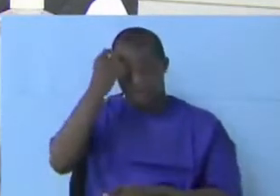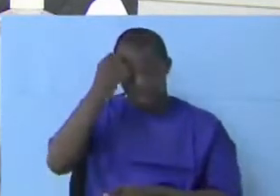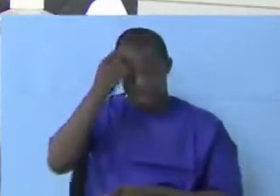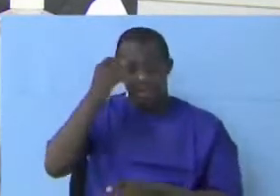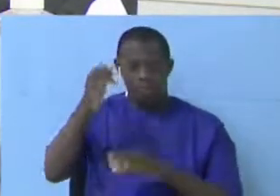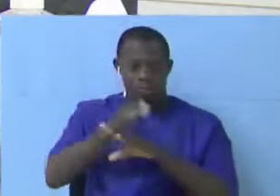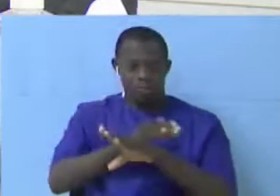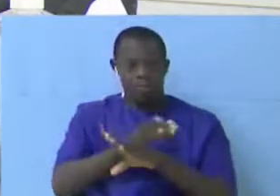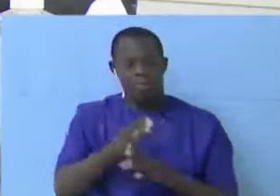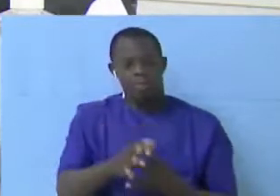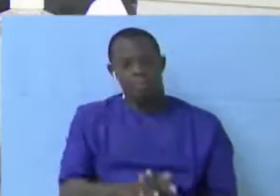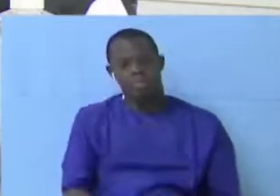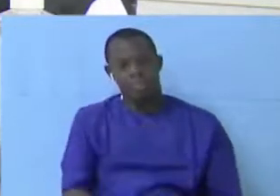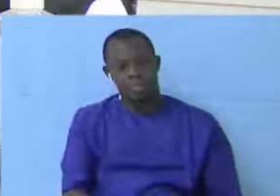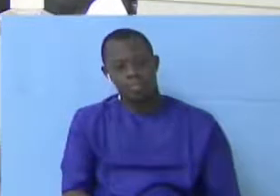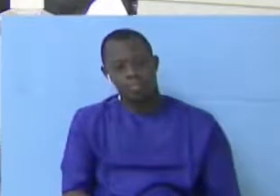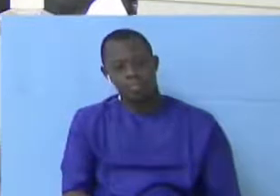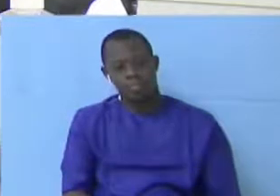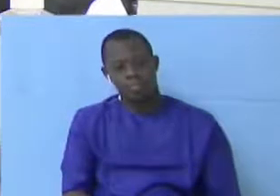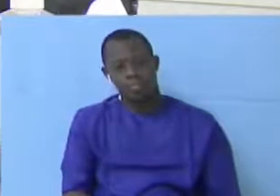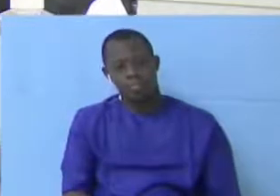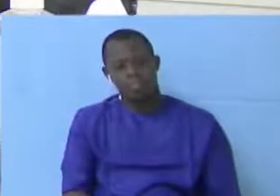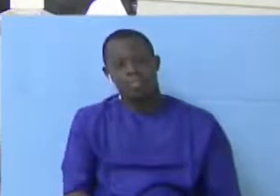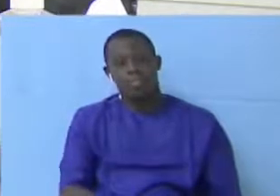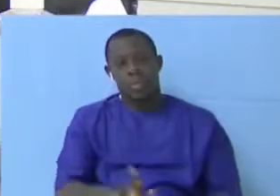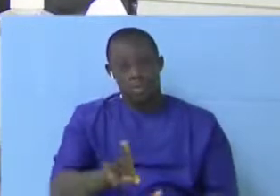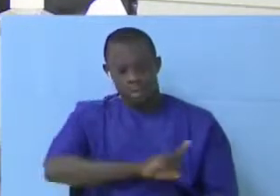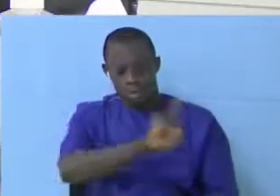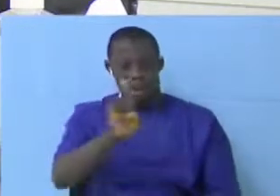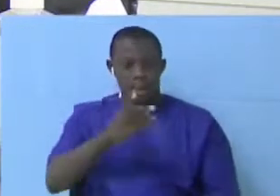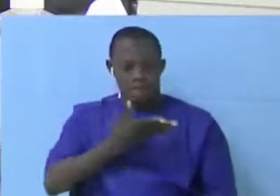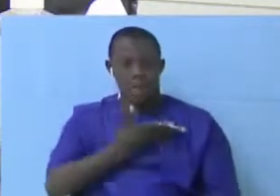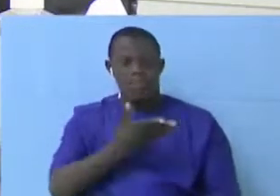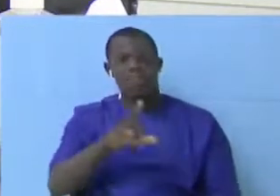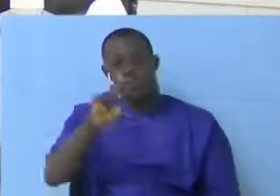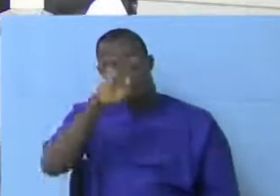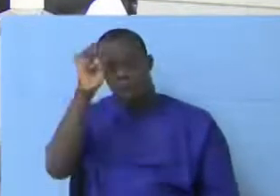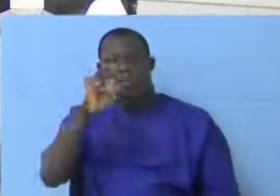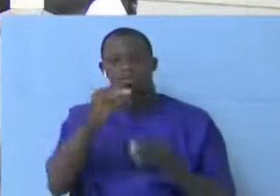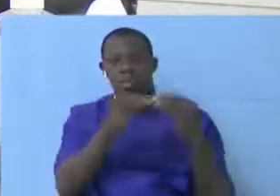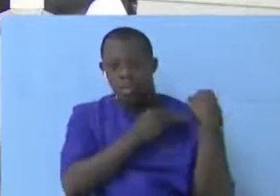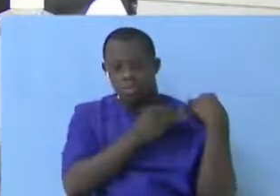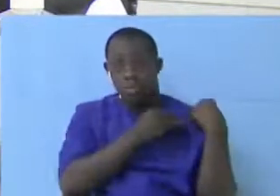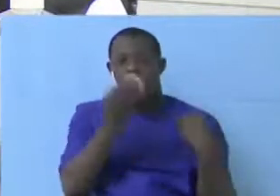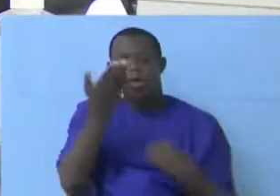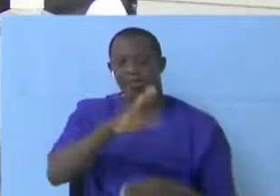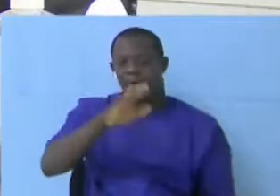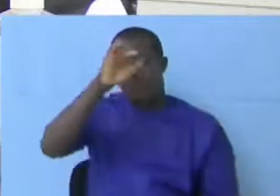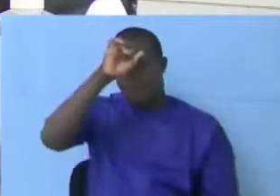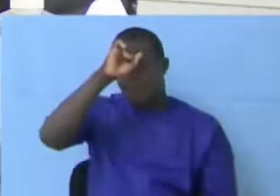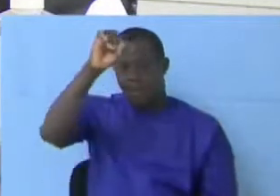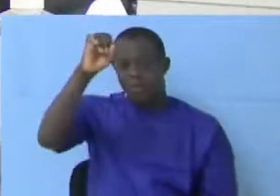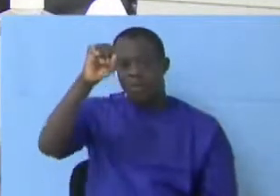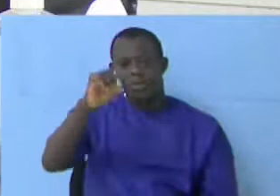ko. They will have an assignment, the presidency,